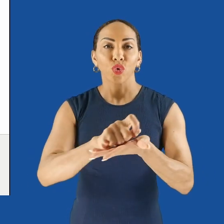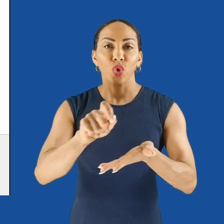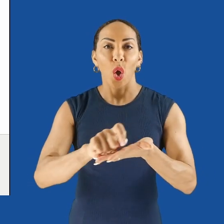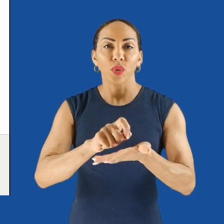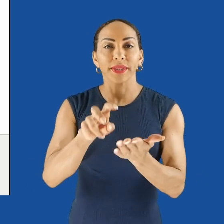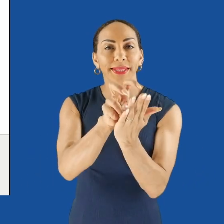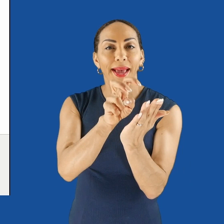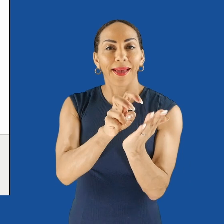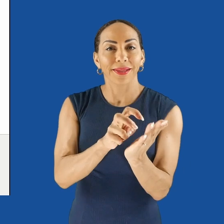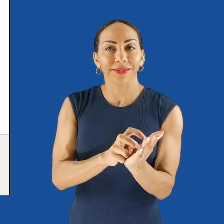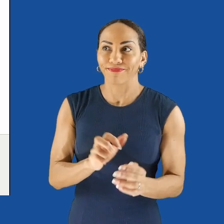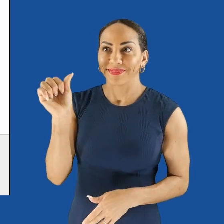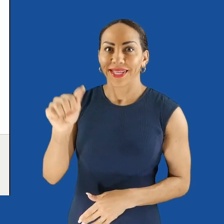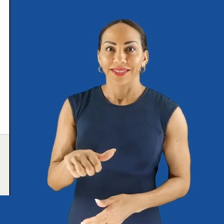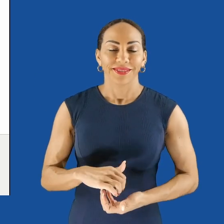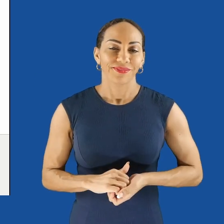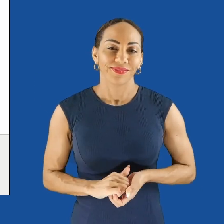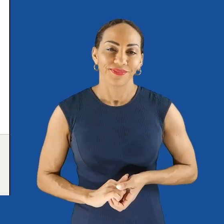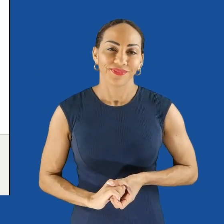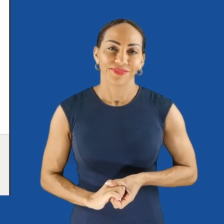takers. Yes.